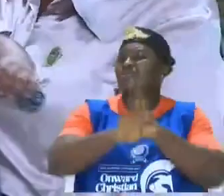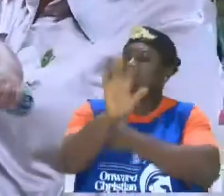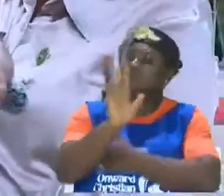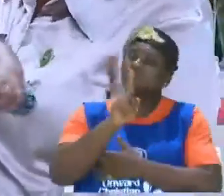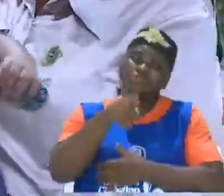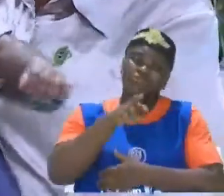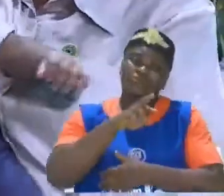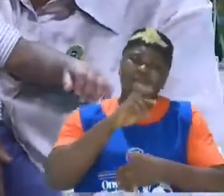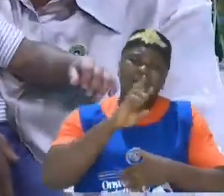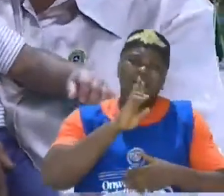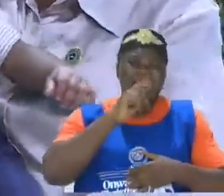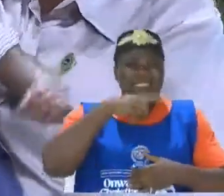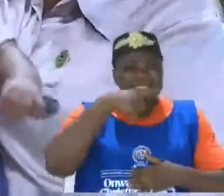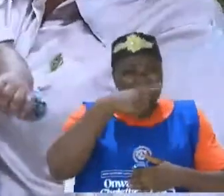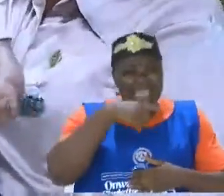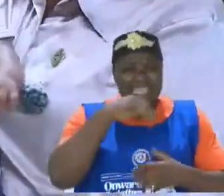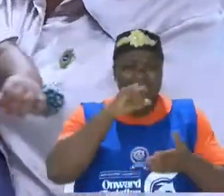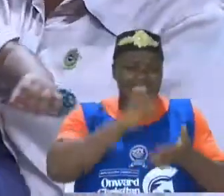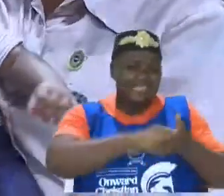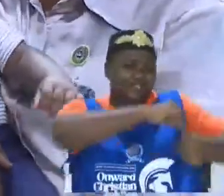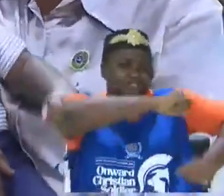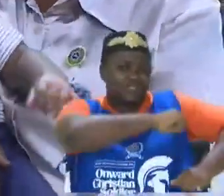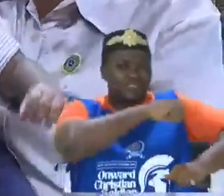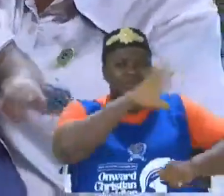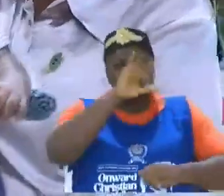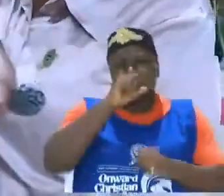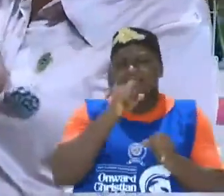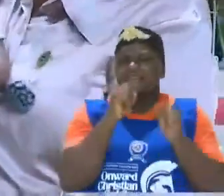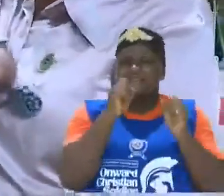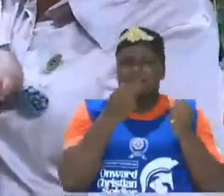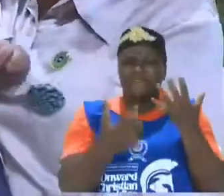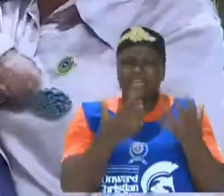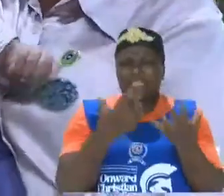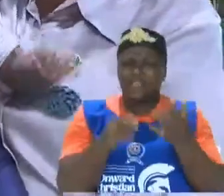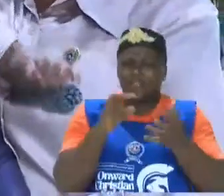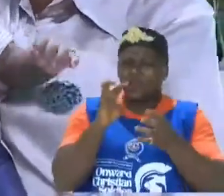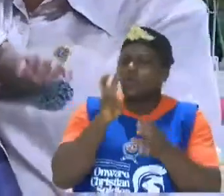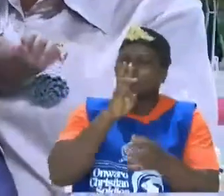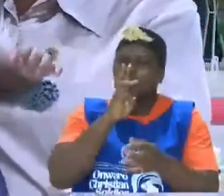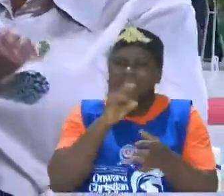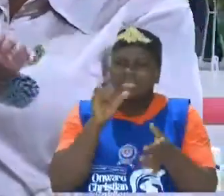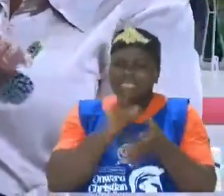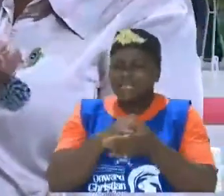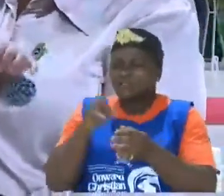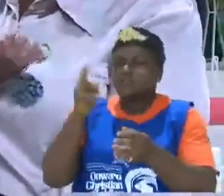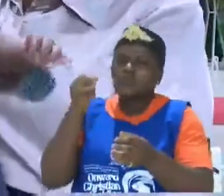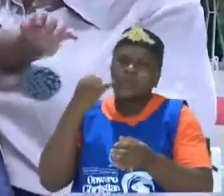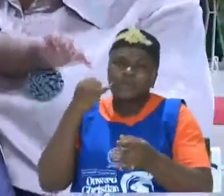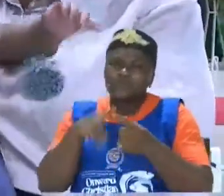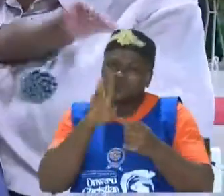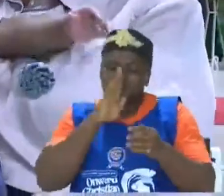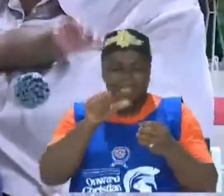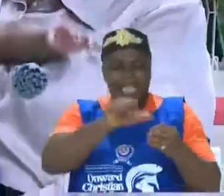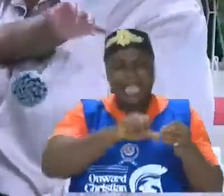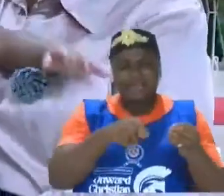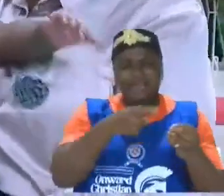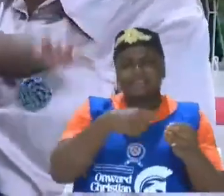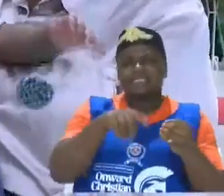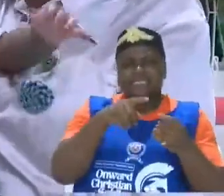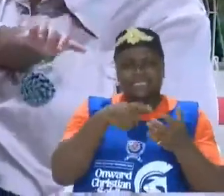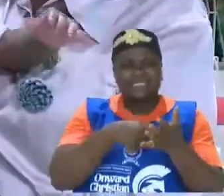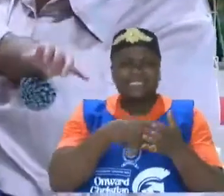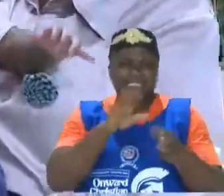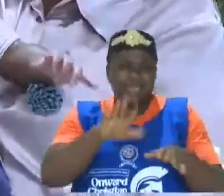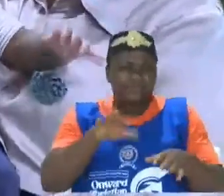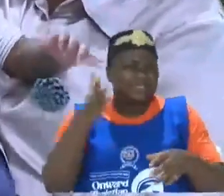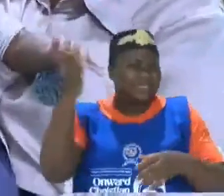are saying shielded by fire. Water that is supposed to be around this child, there is no water.